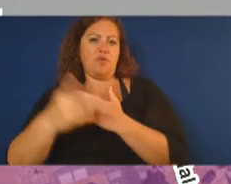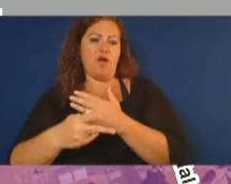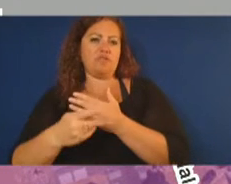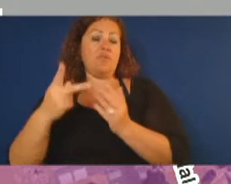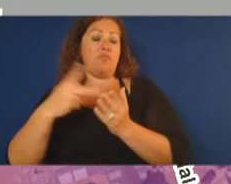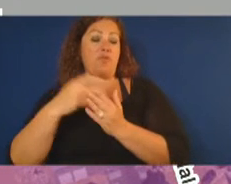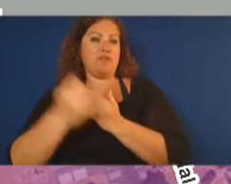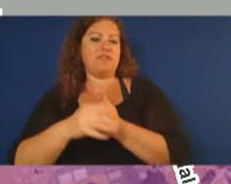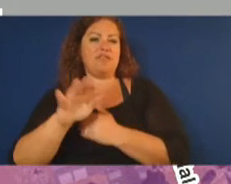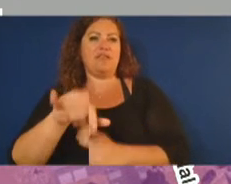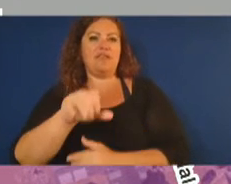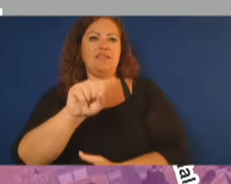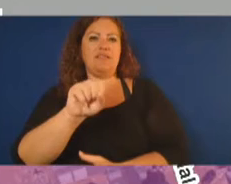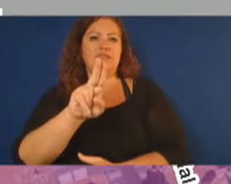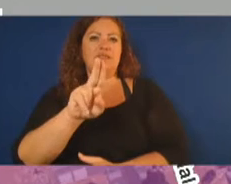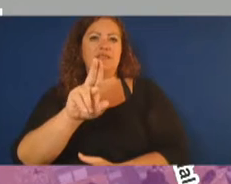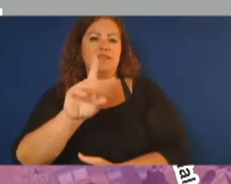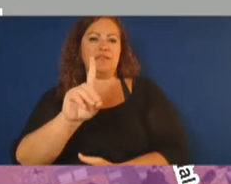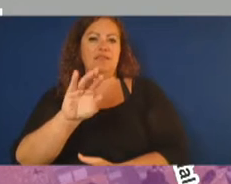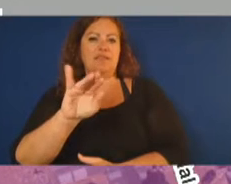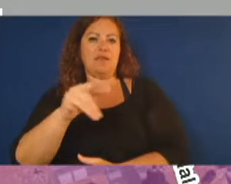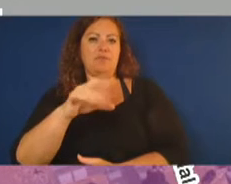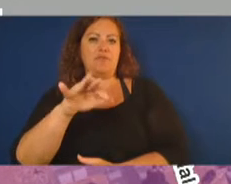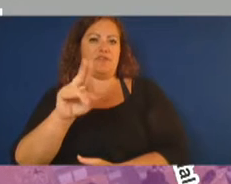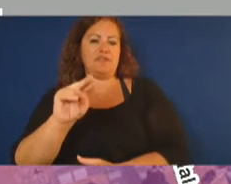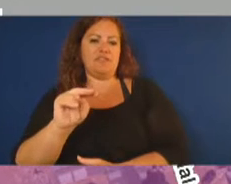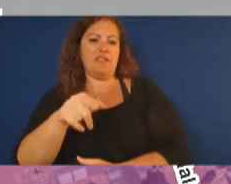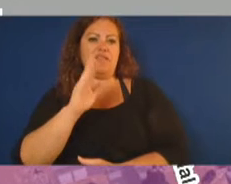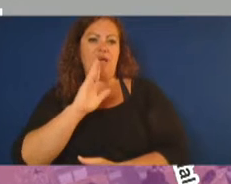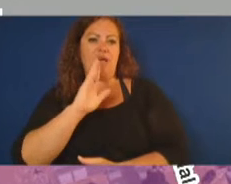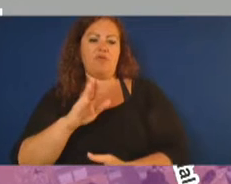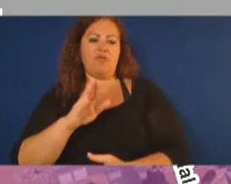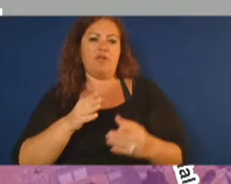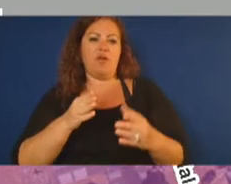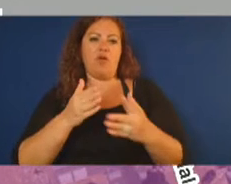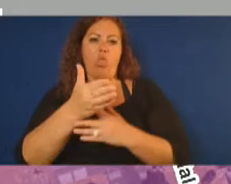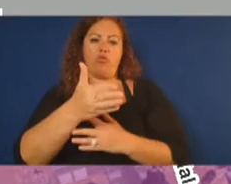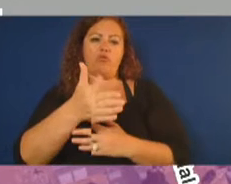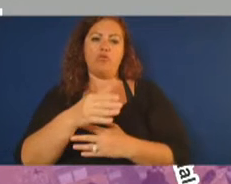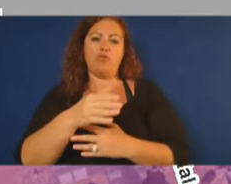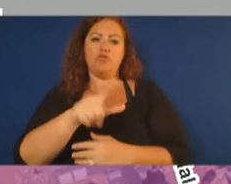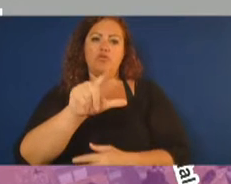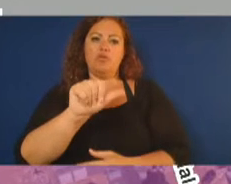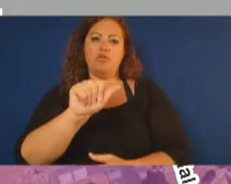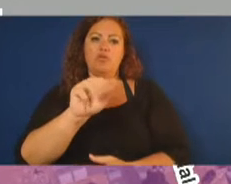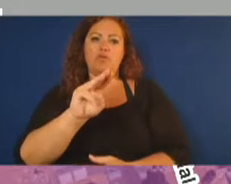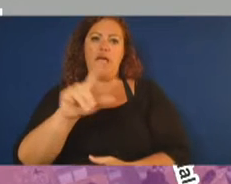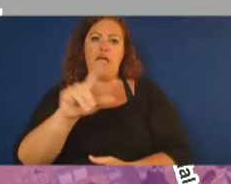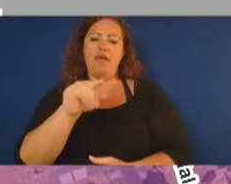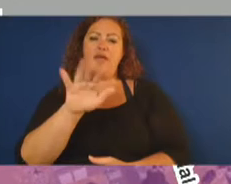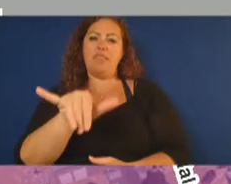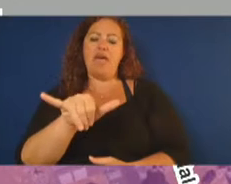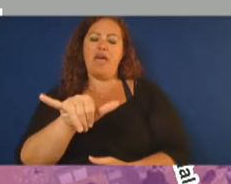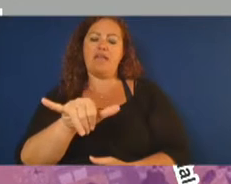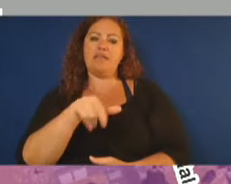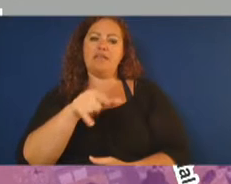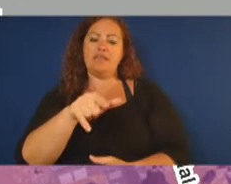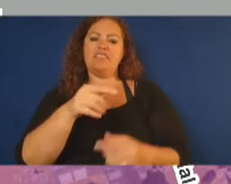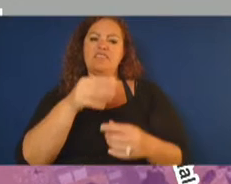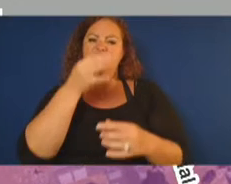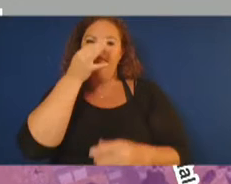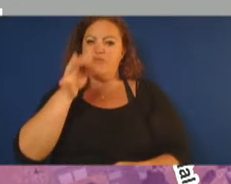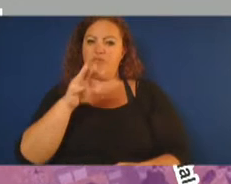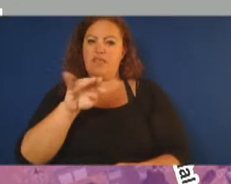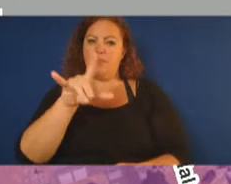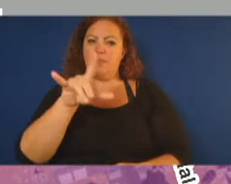road so that would punch through and and provide connectivity over to lambath uh again this is within uh a mile of the Old